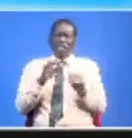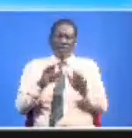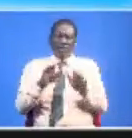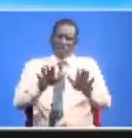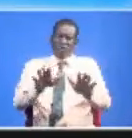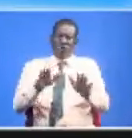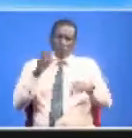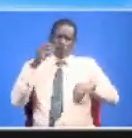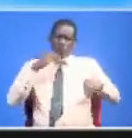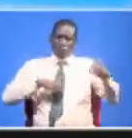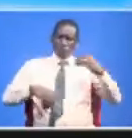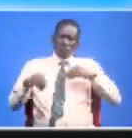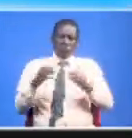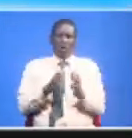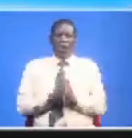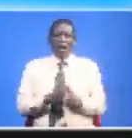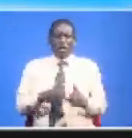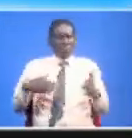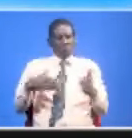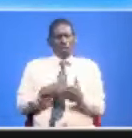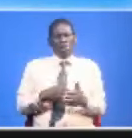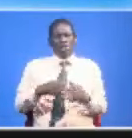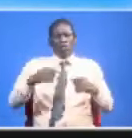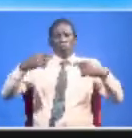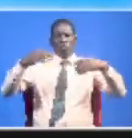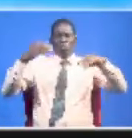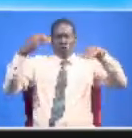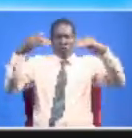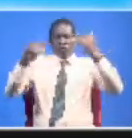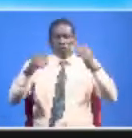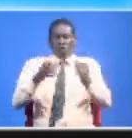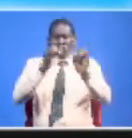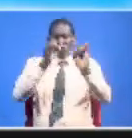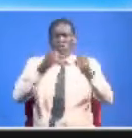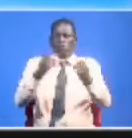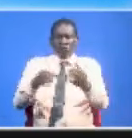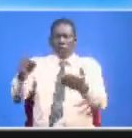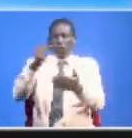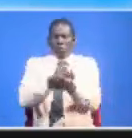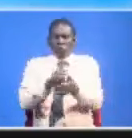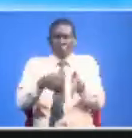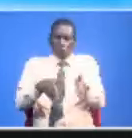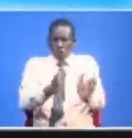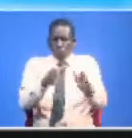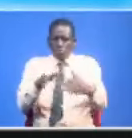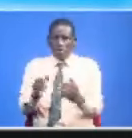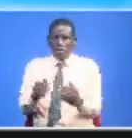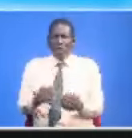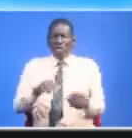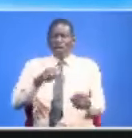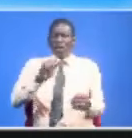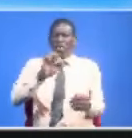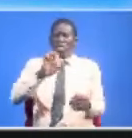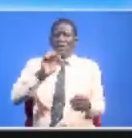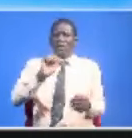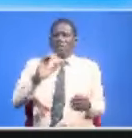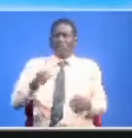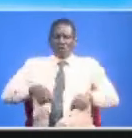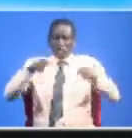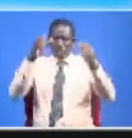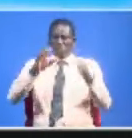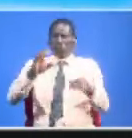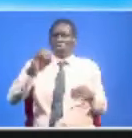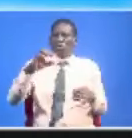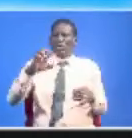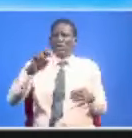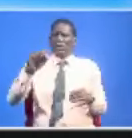and denying qualified individuals employment opportunities. EACC Chairman Bishop David Oginde says